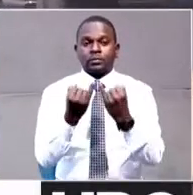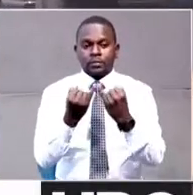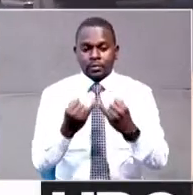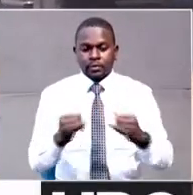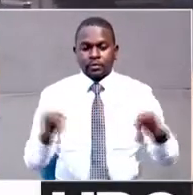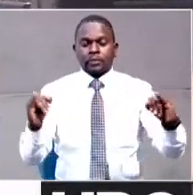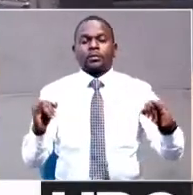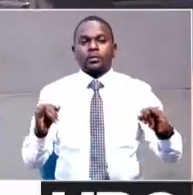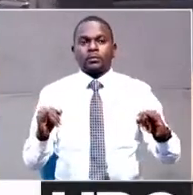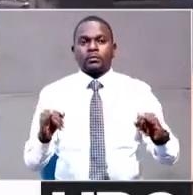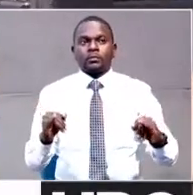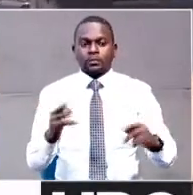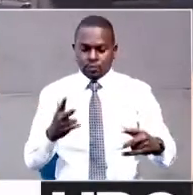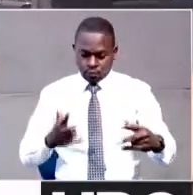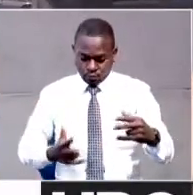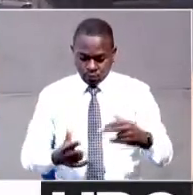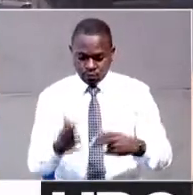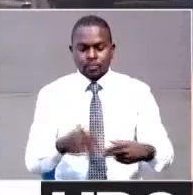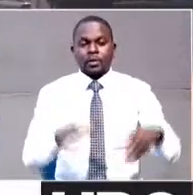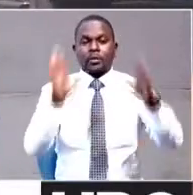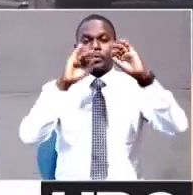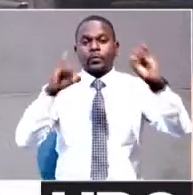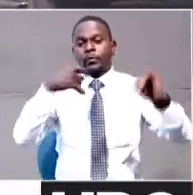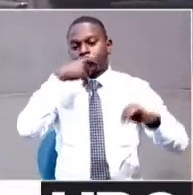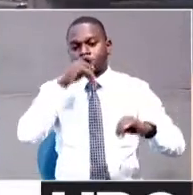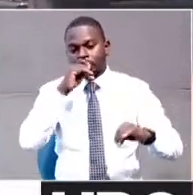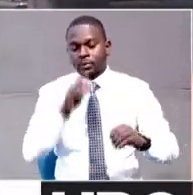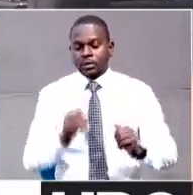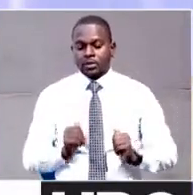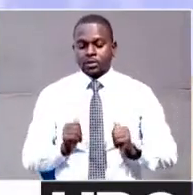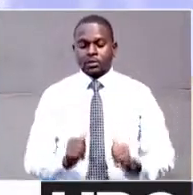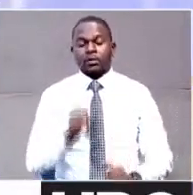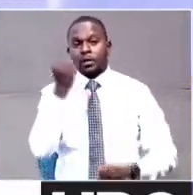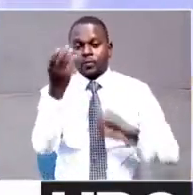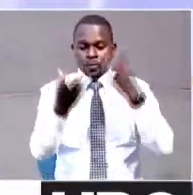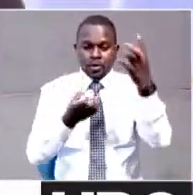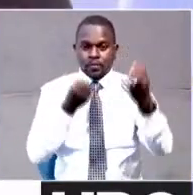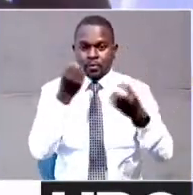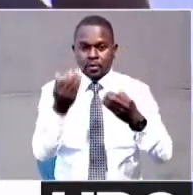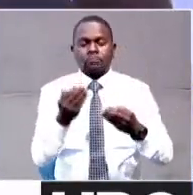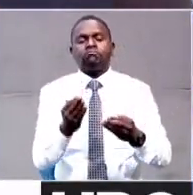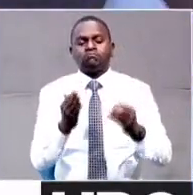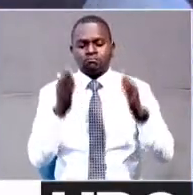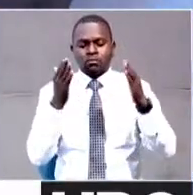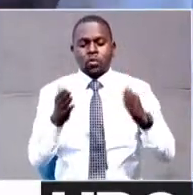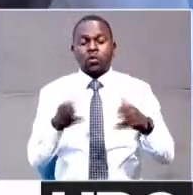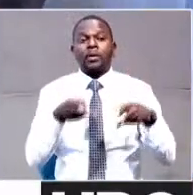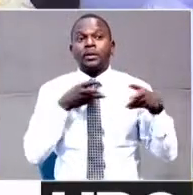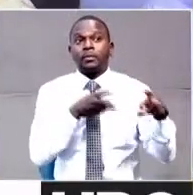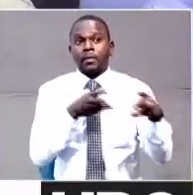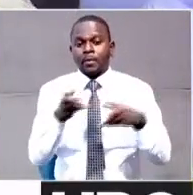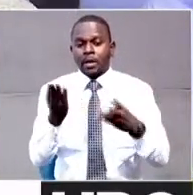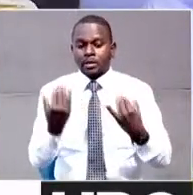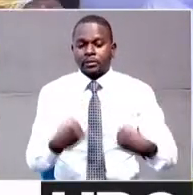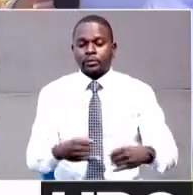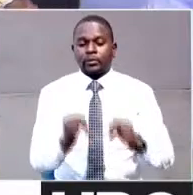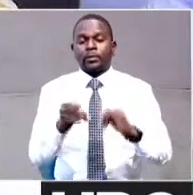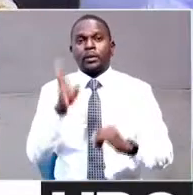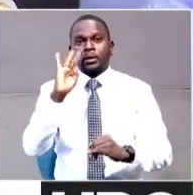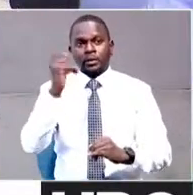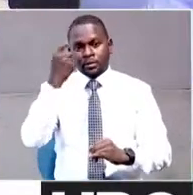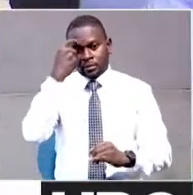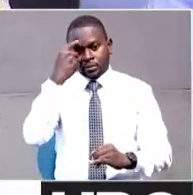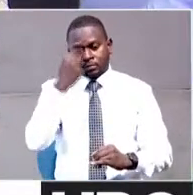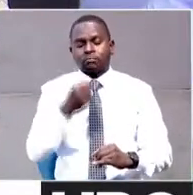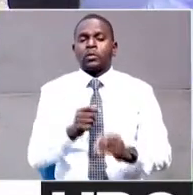graced by President Yoweri Museveni. The launch of the tourism initiative is one of the many strategies being implemented by government